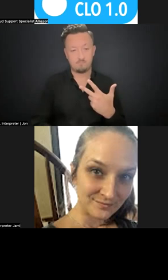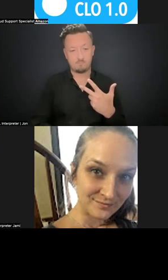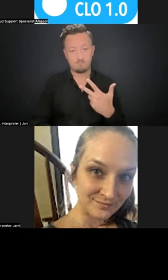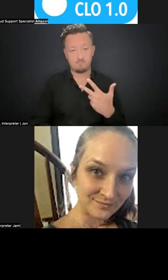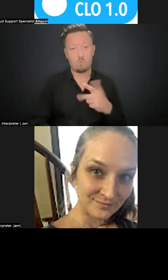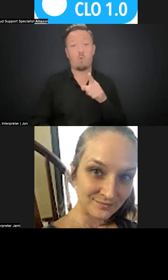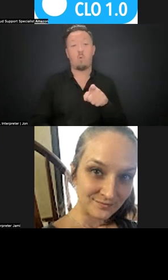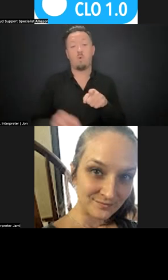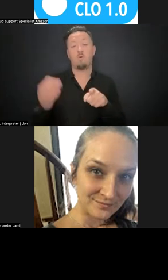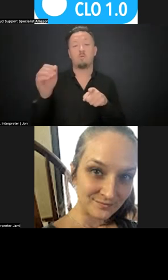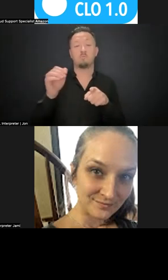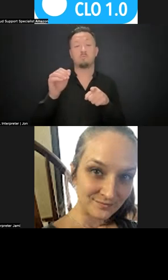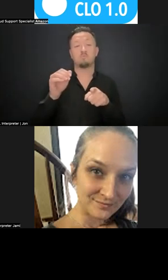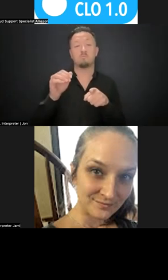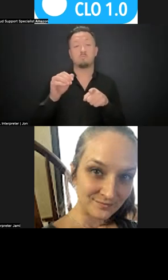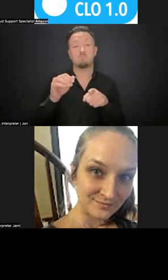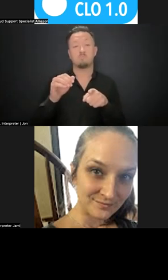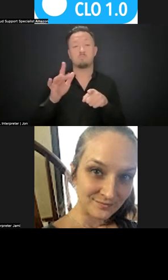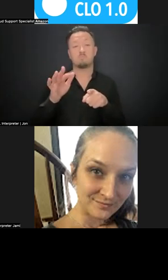Oh, here's your